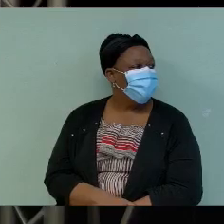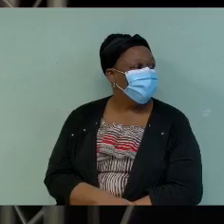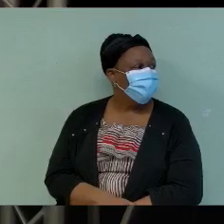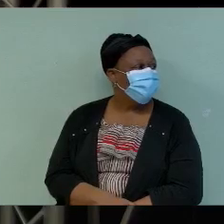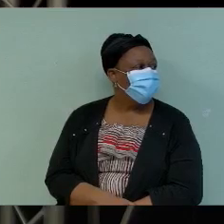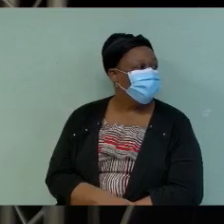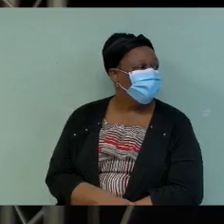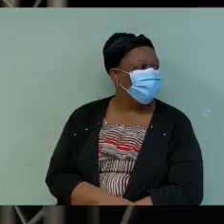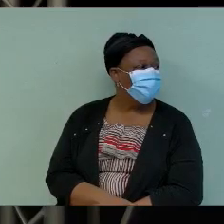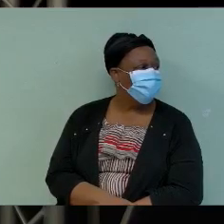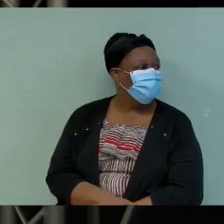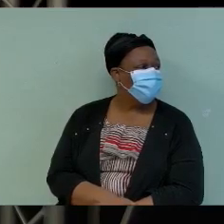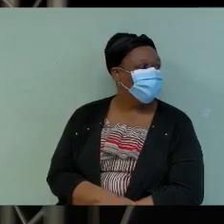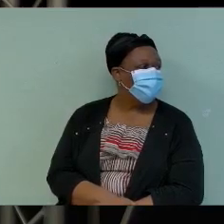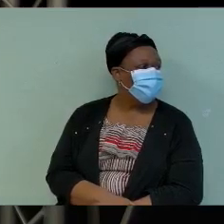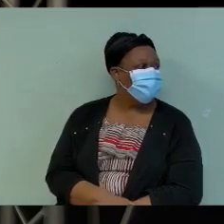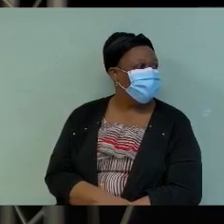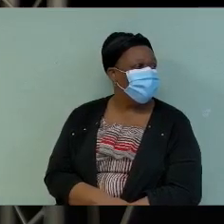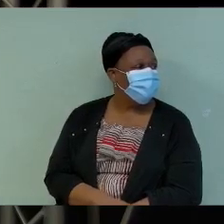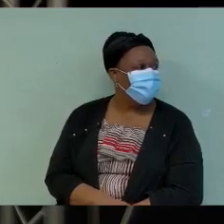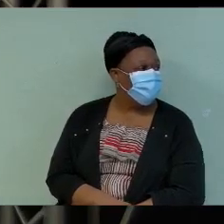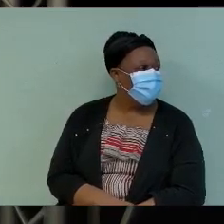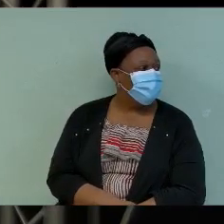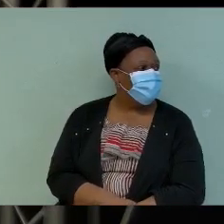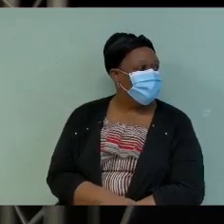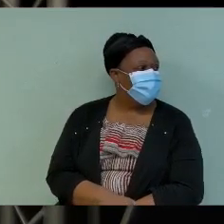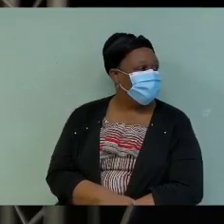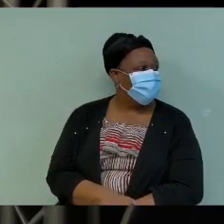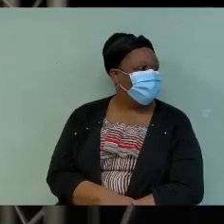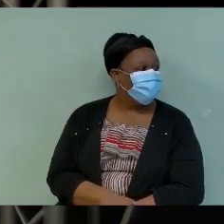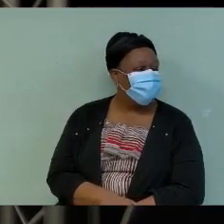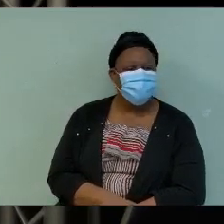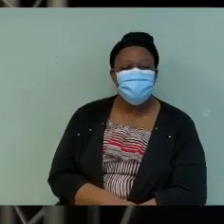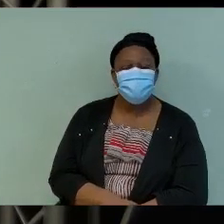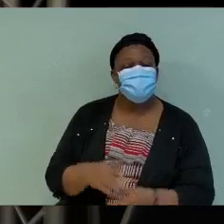a blessing, really, to be alive